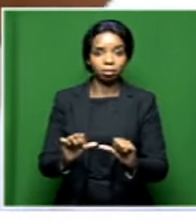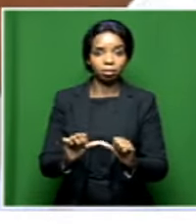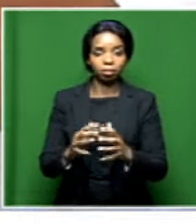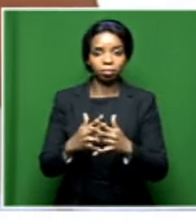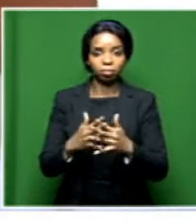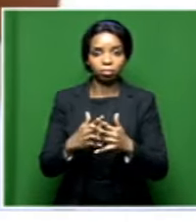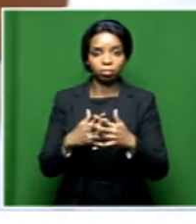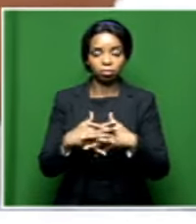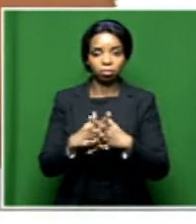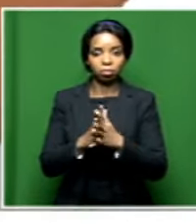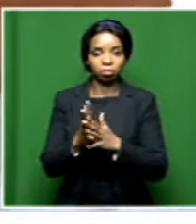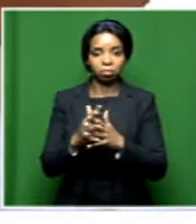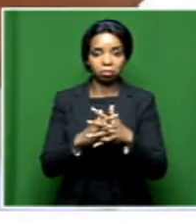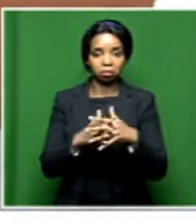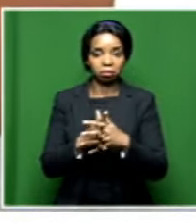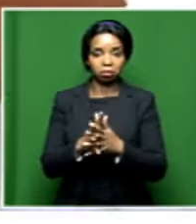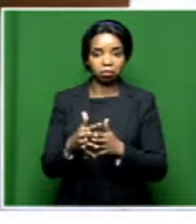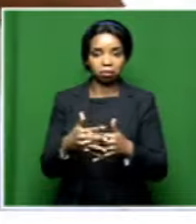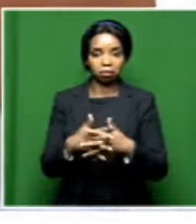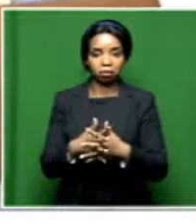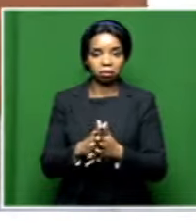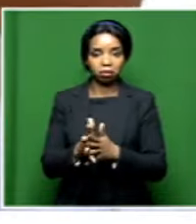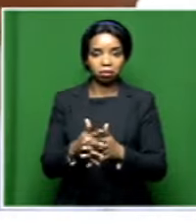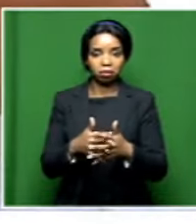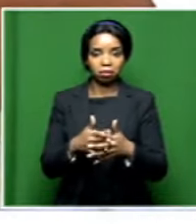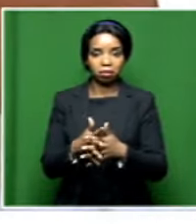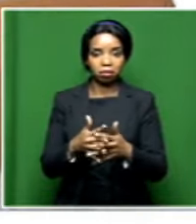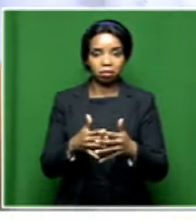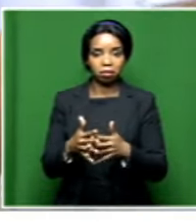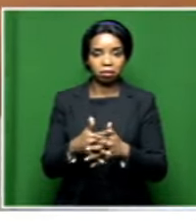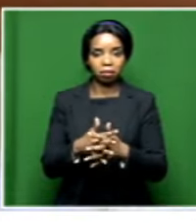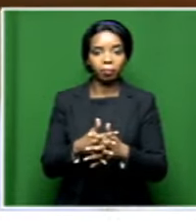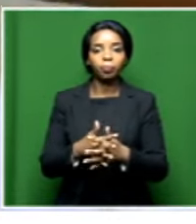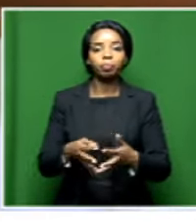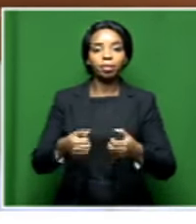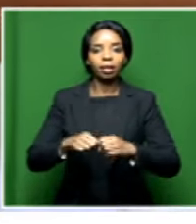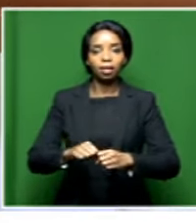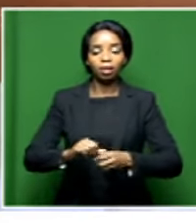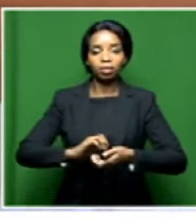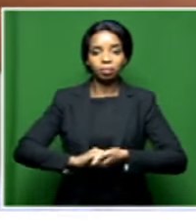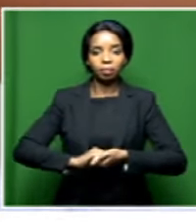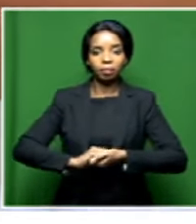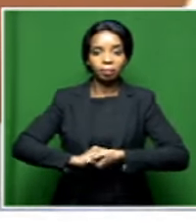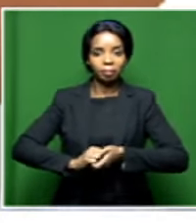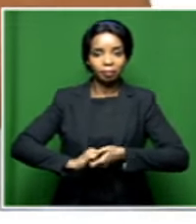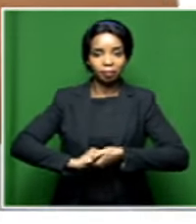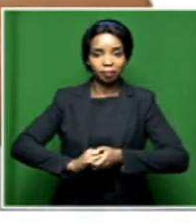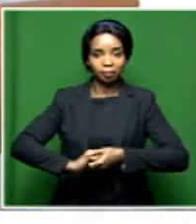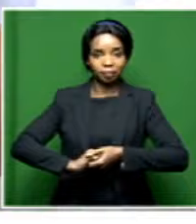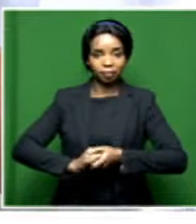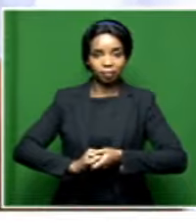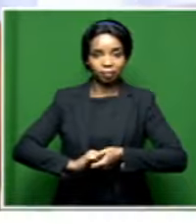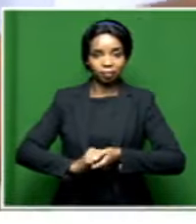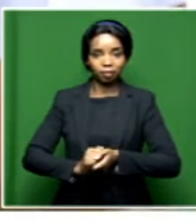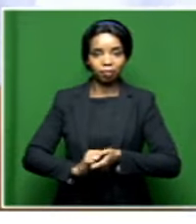your palms against each other again, this time with fingers interlaced. And then you rub the back of your fingers with your